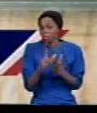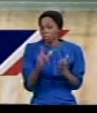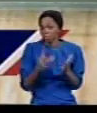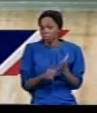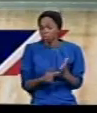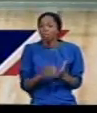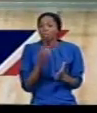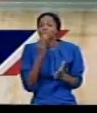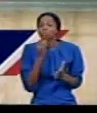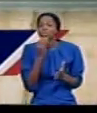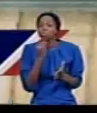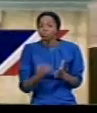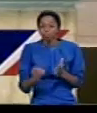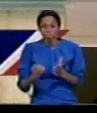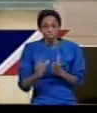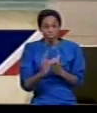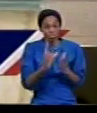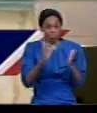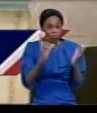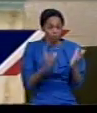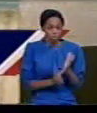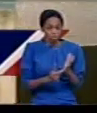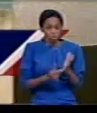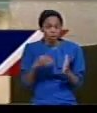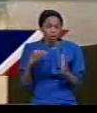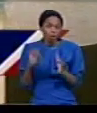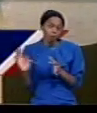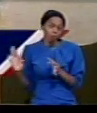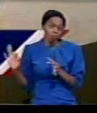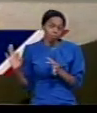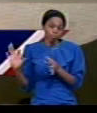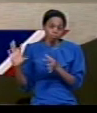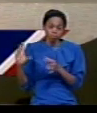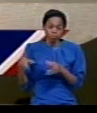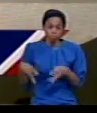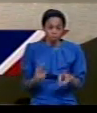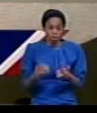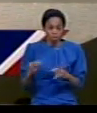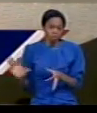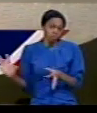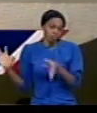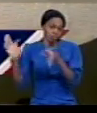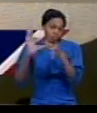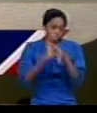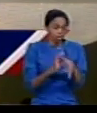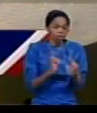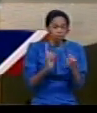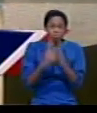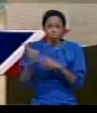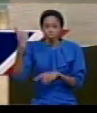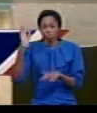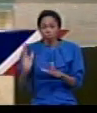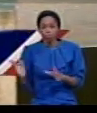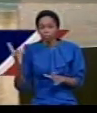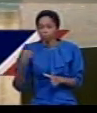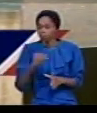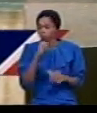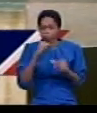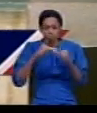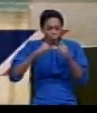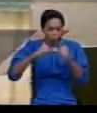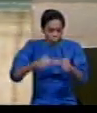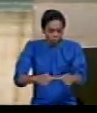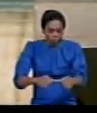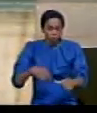Jewish system of being reconciled to God. The inconsistent transgressors who build on